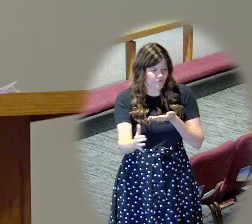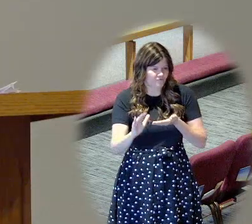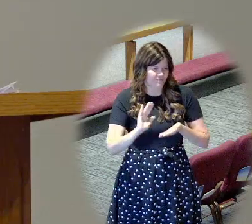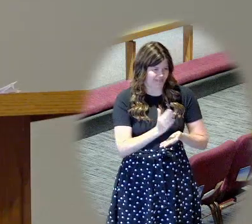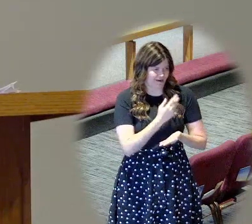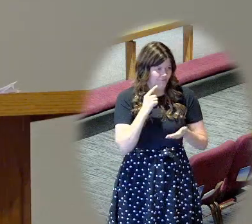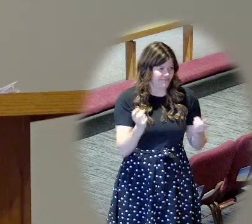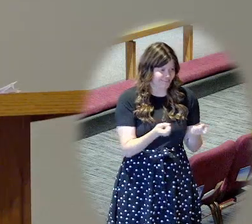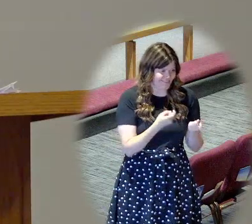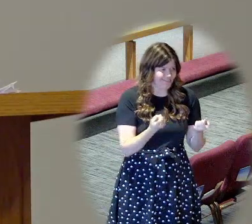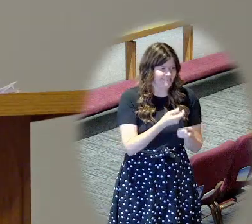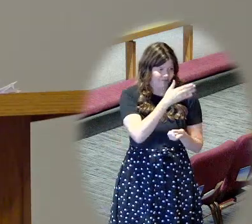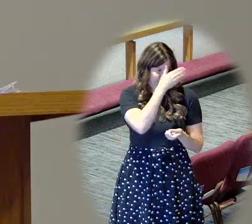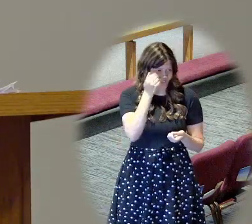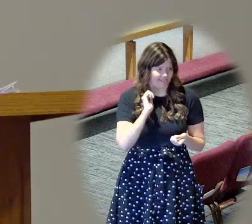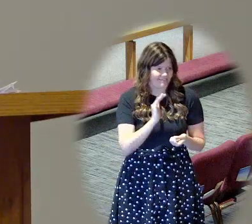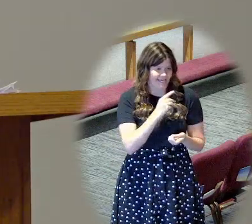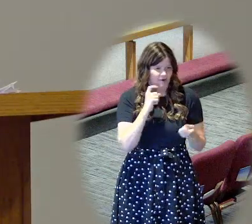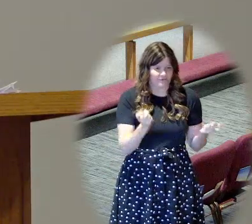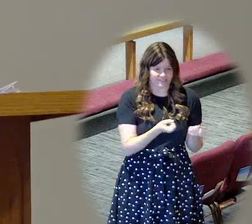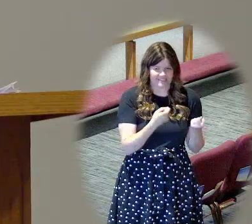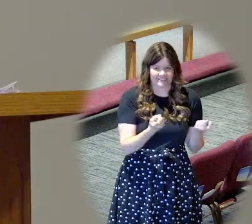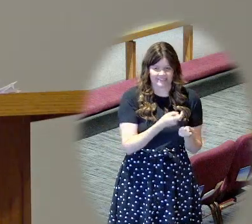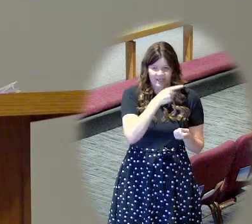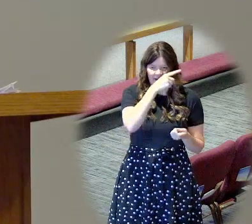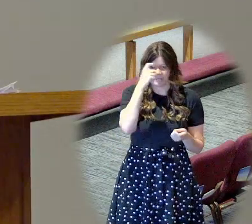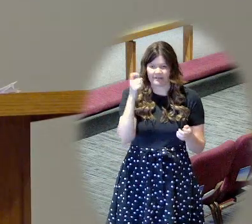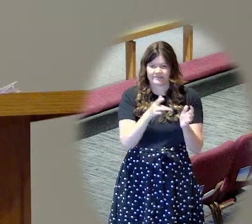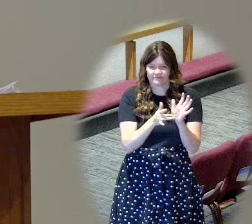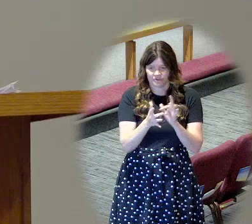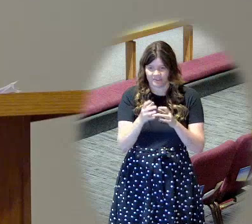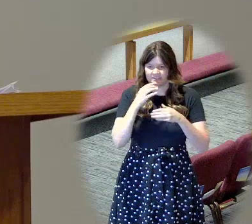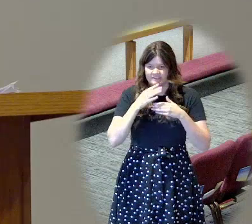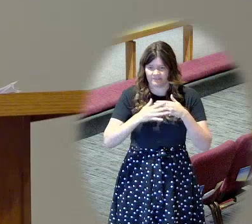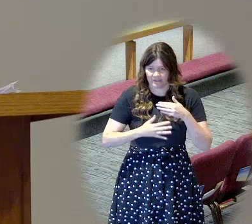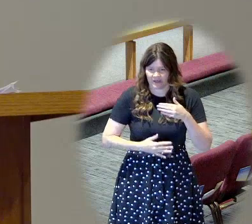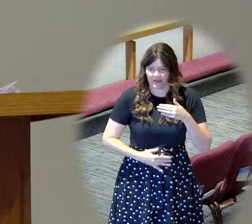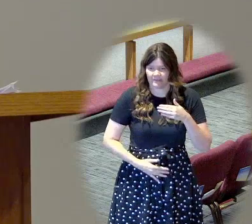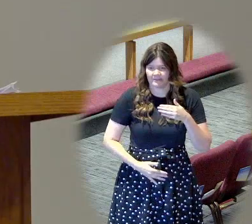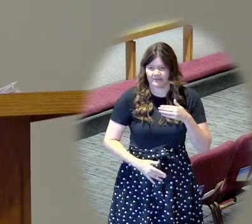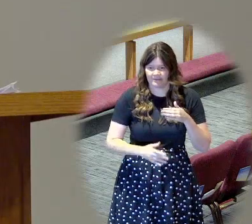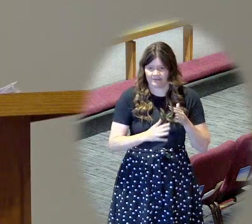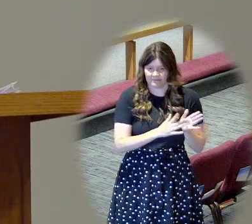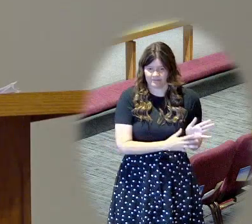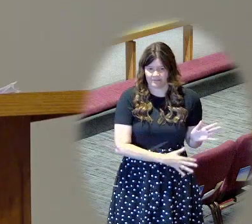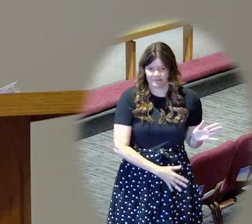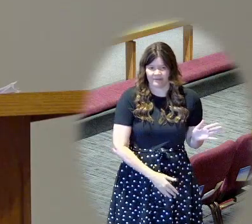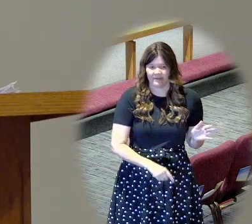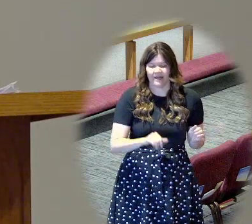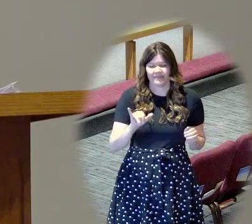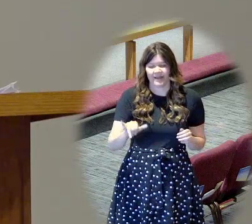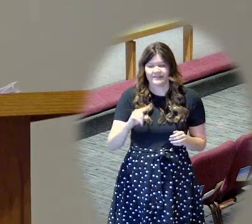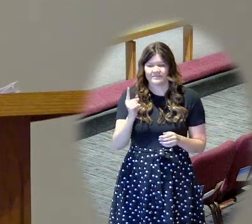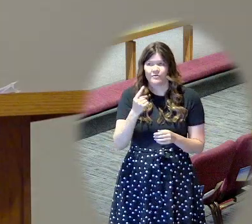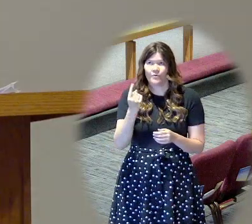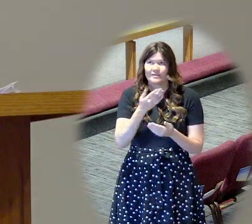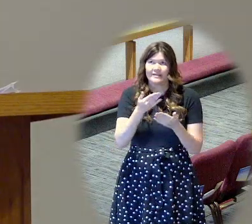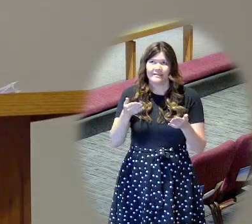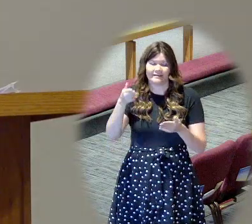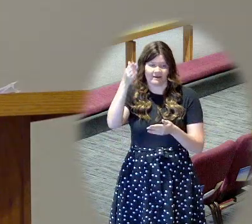them because they're covered by the blood of Jesus. It's the only thing he forgets is your